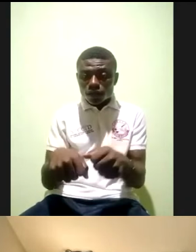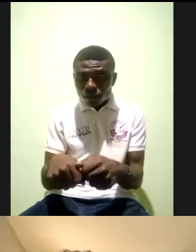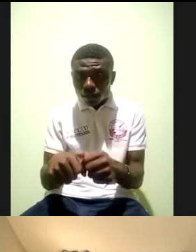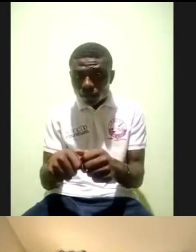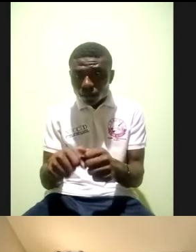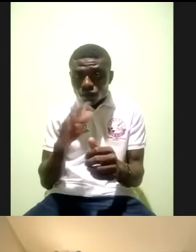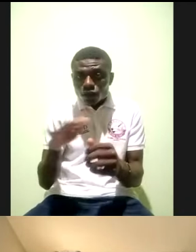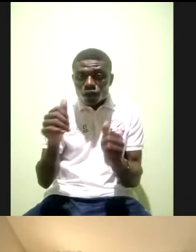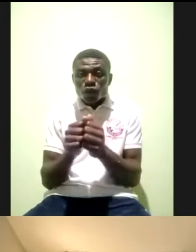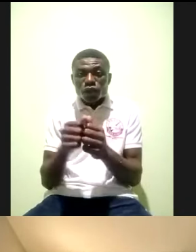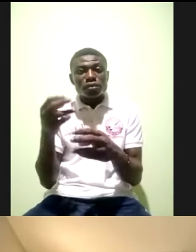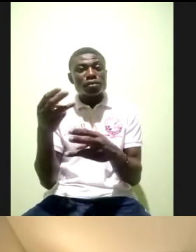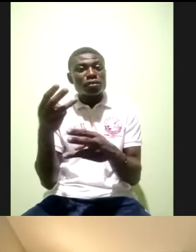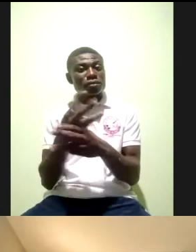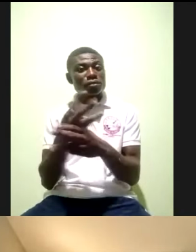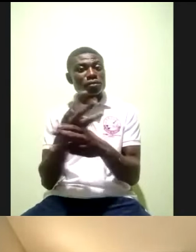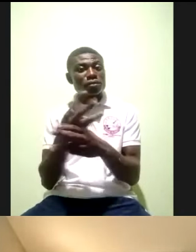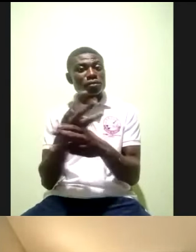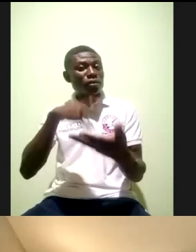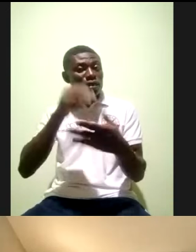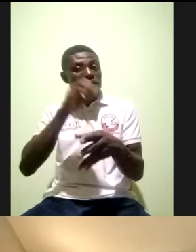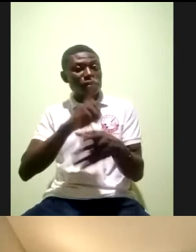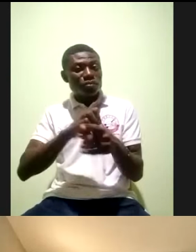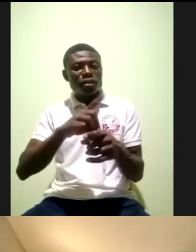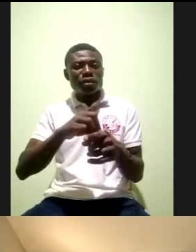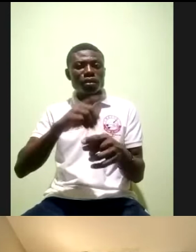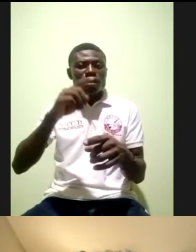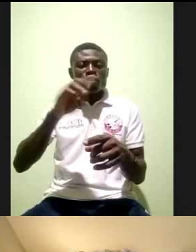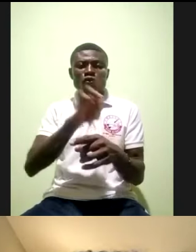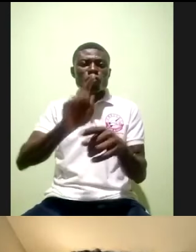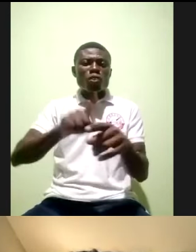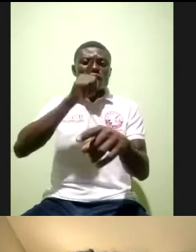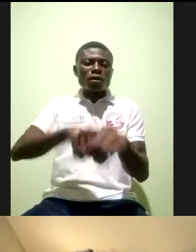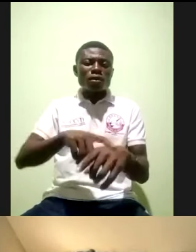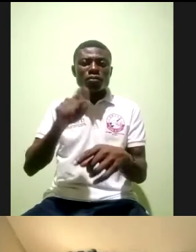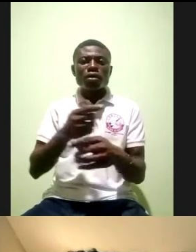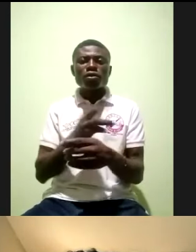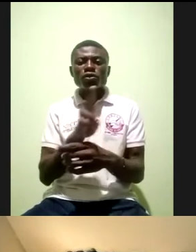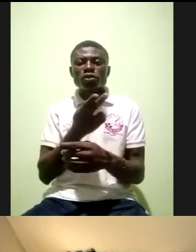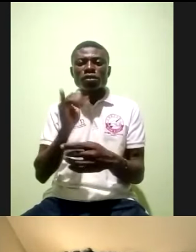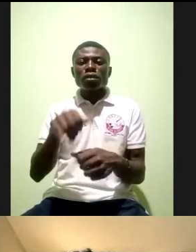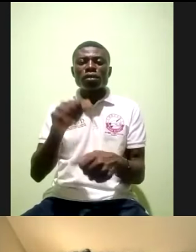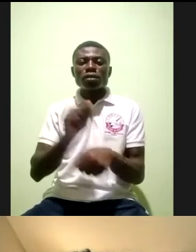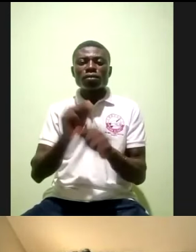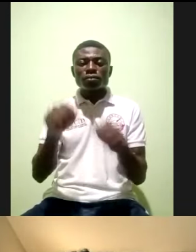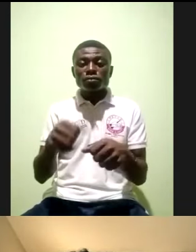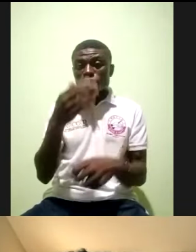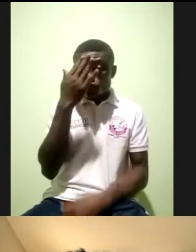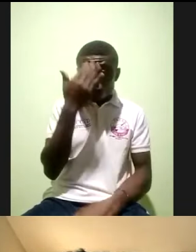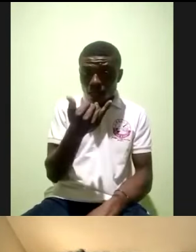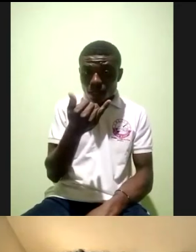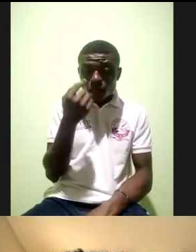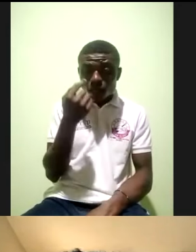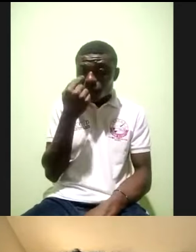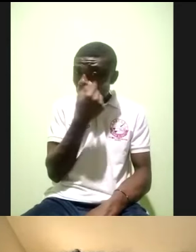take longer than other children to count dot patterns. They may lose the space because their eyes